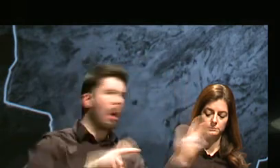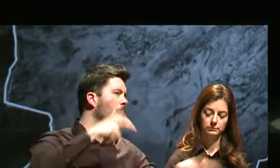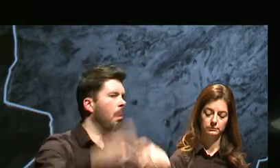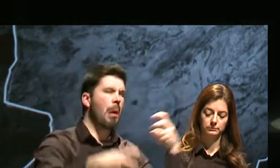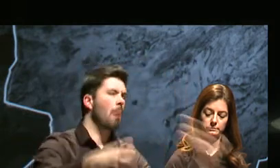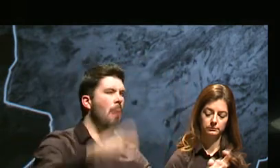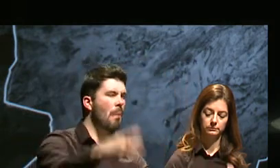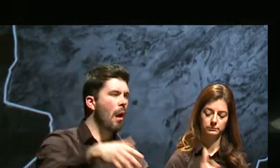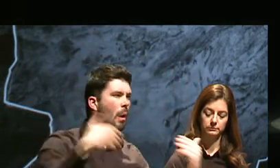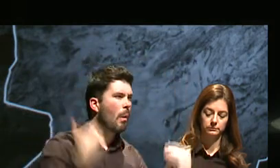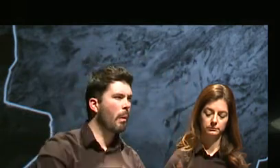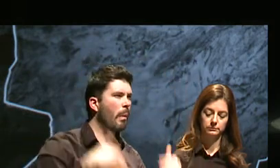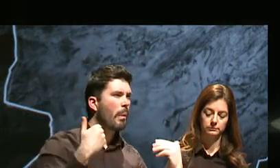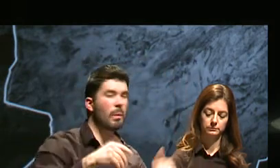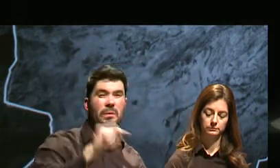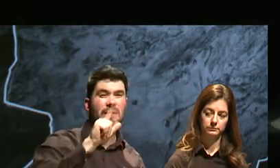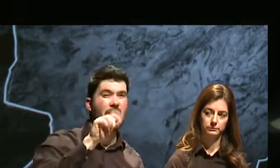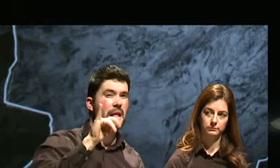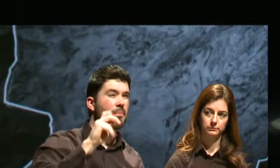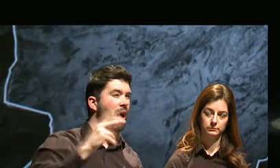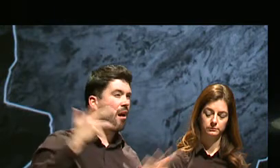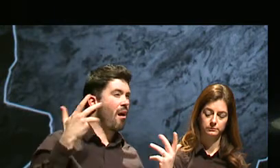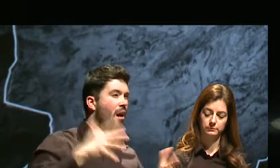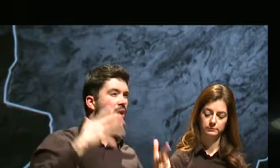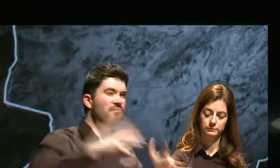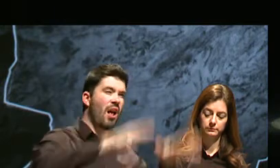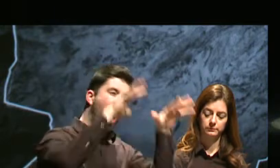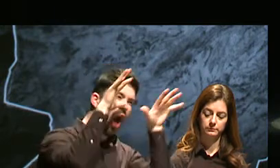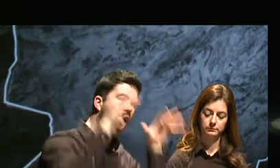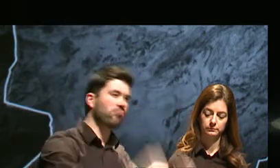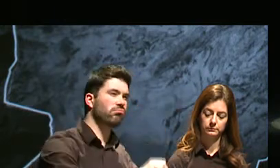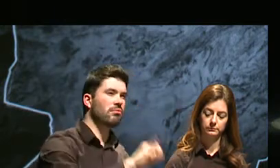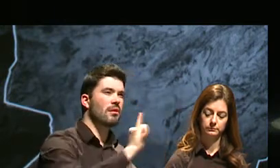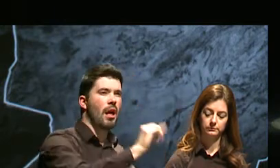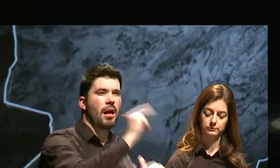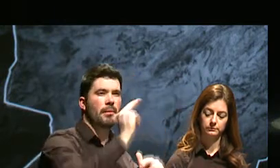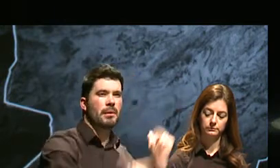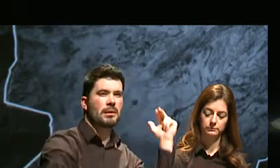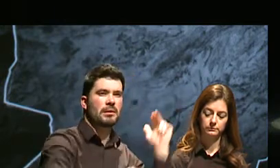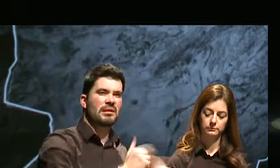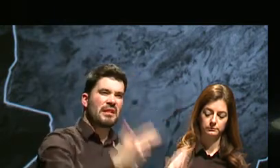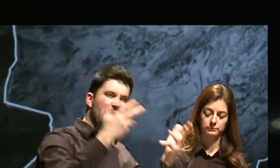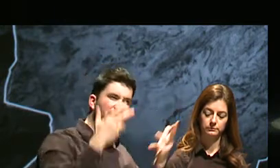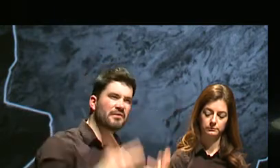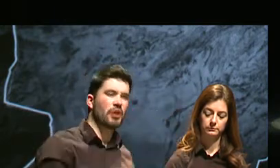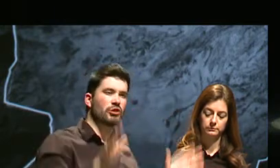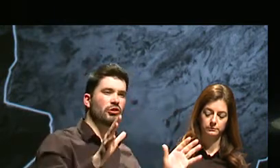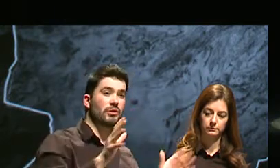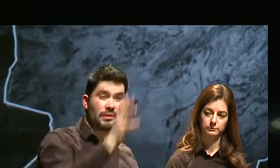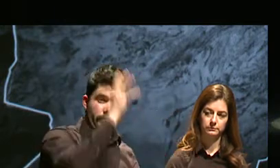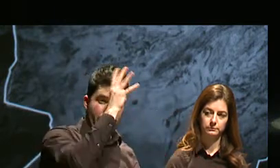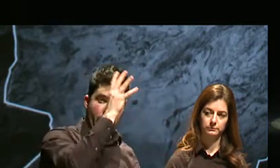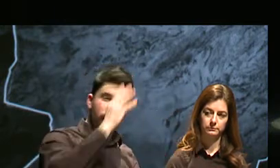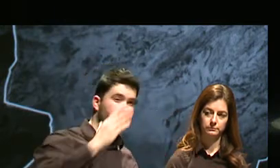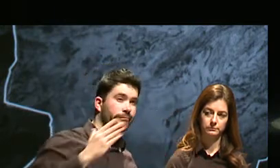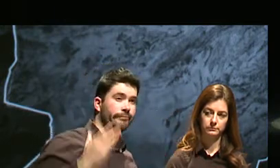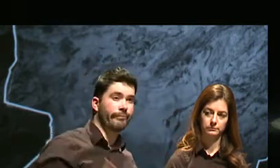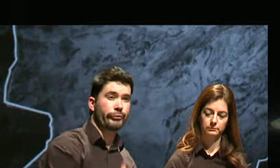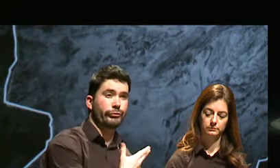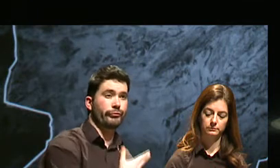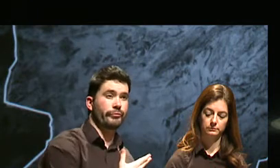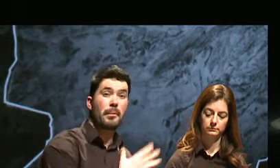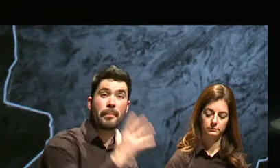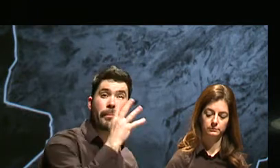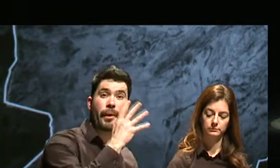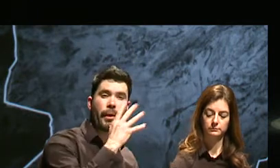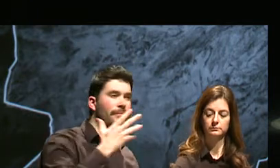everywhere. The Taliban has already taken control of my father's workplace. He is out of a job, and